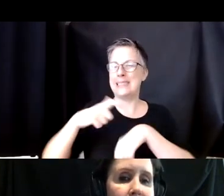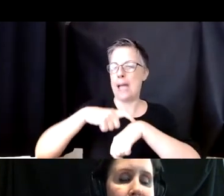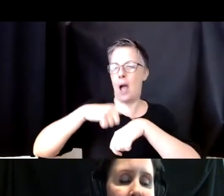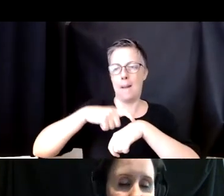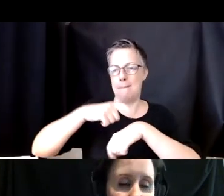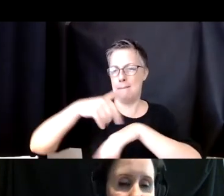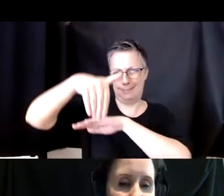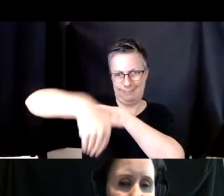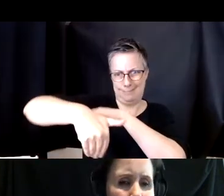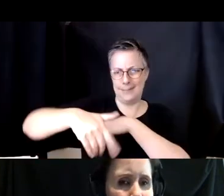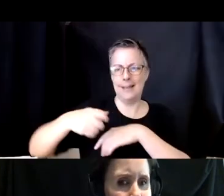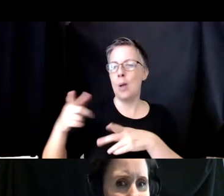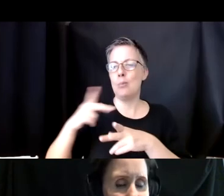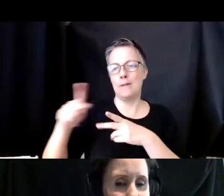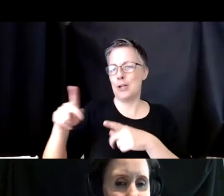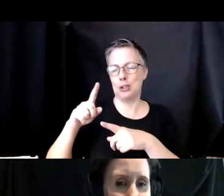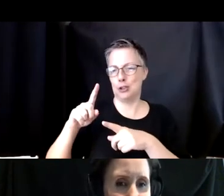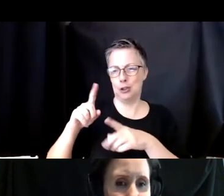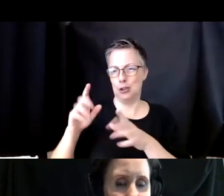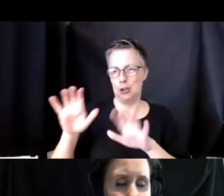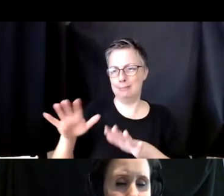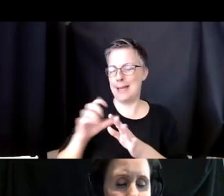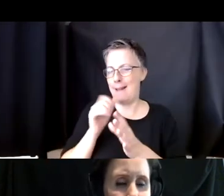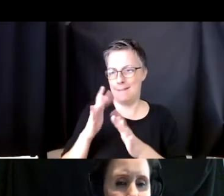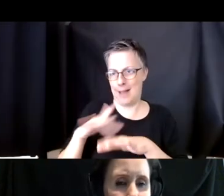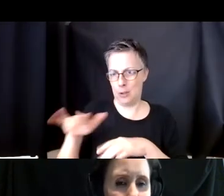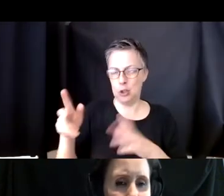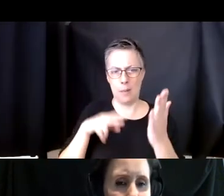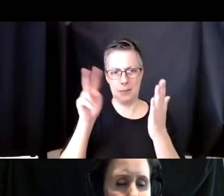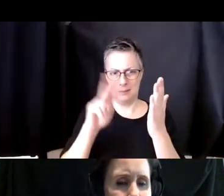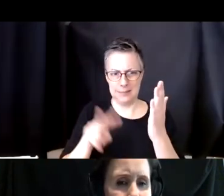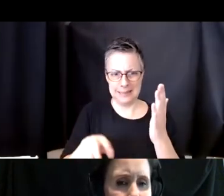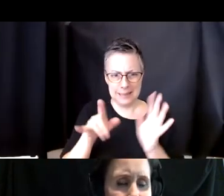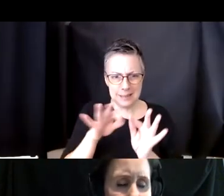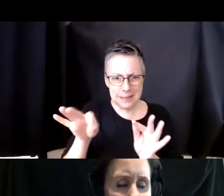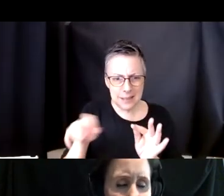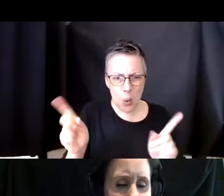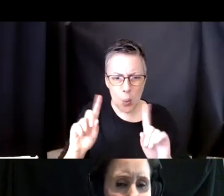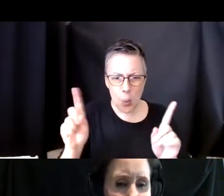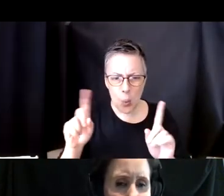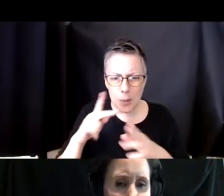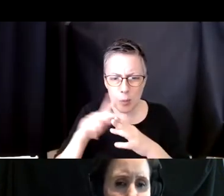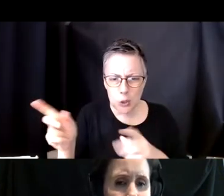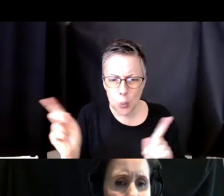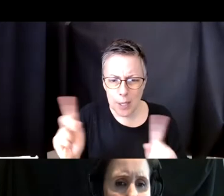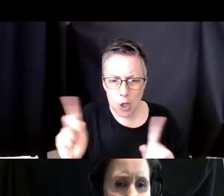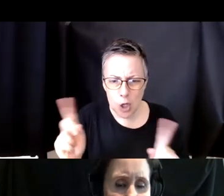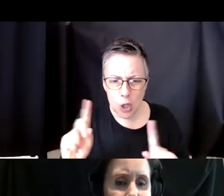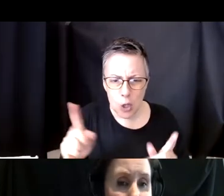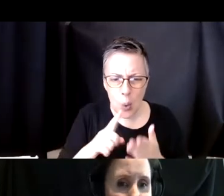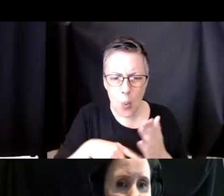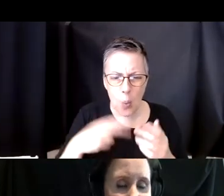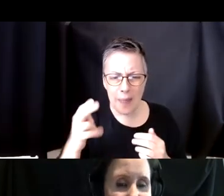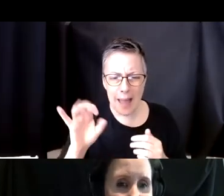suddenly, so I was looking at this screen going, what? Where is the professional caption and what the heck is